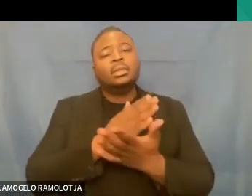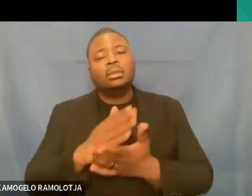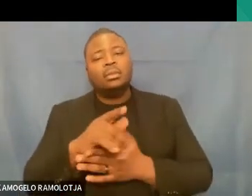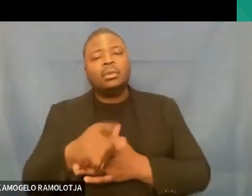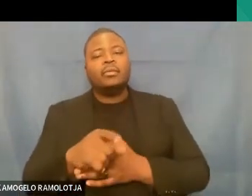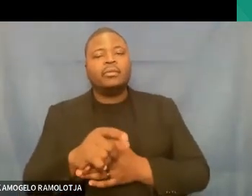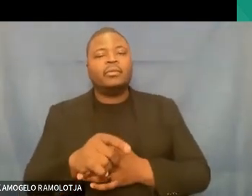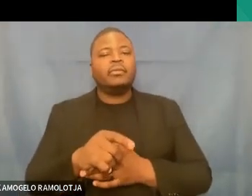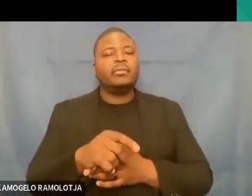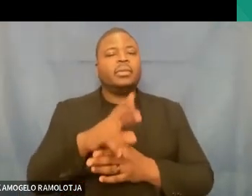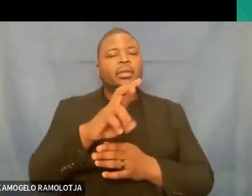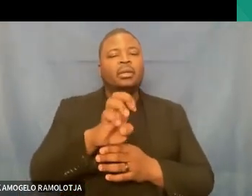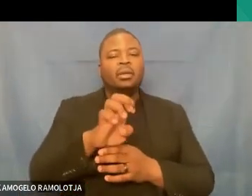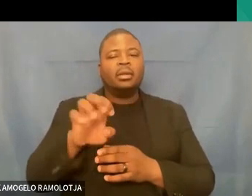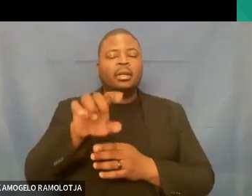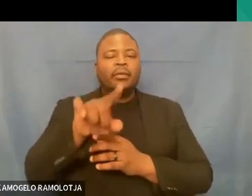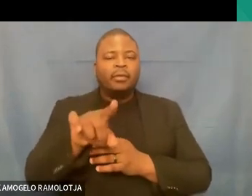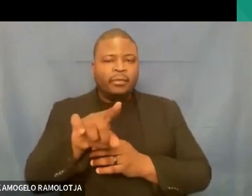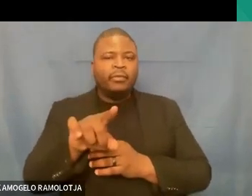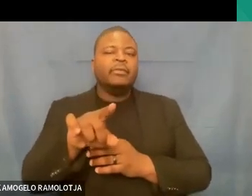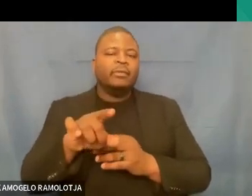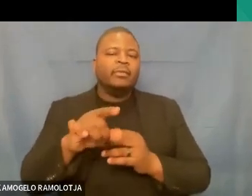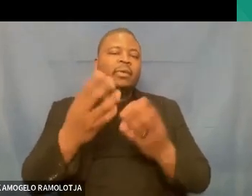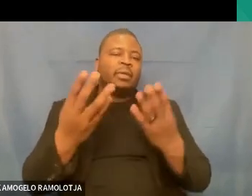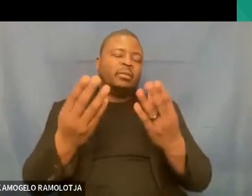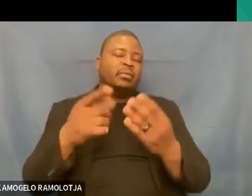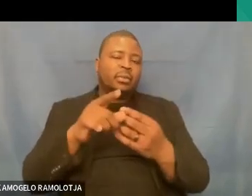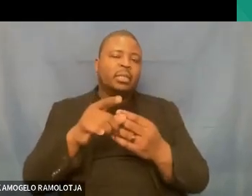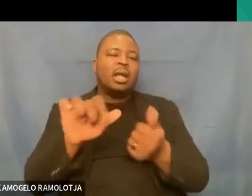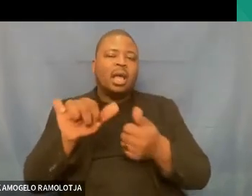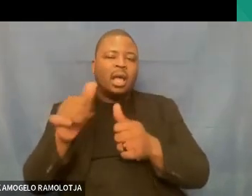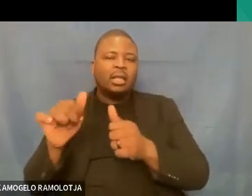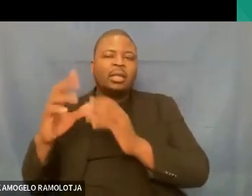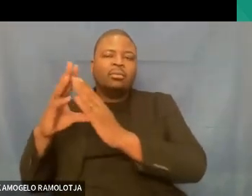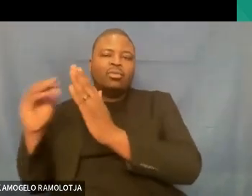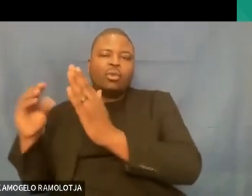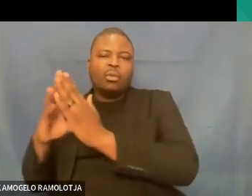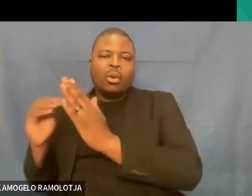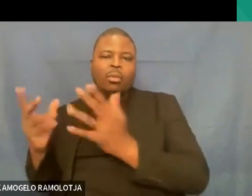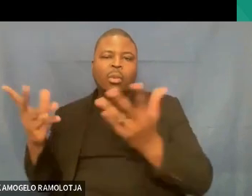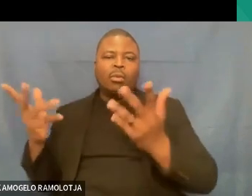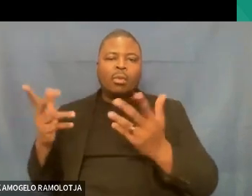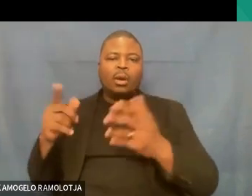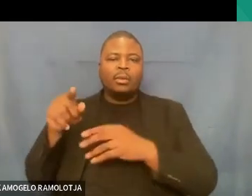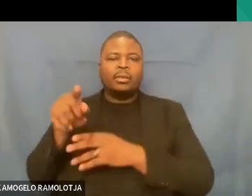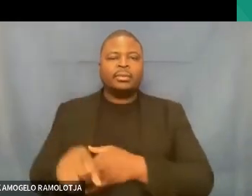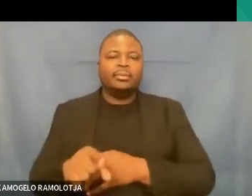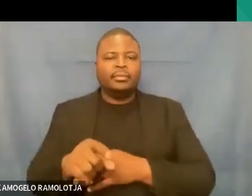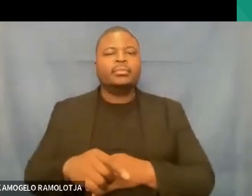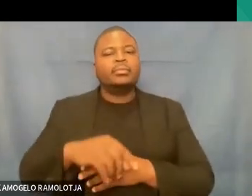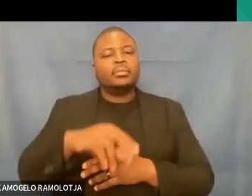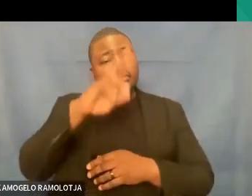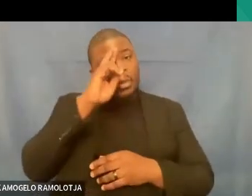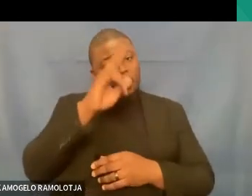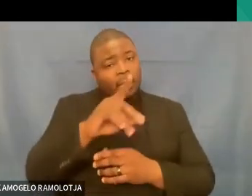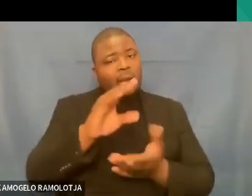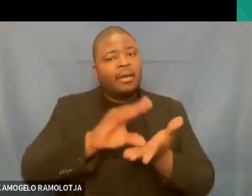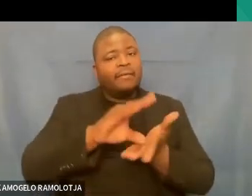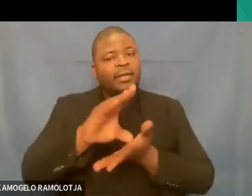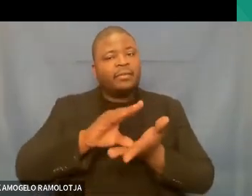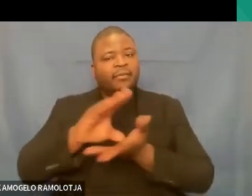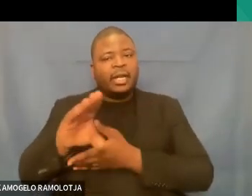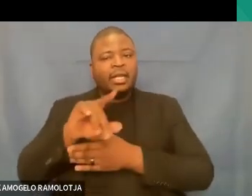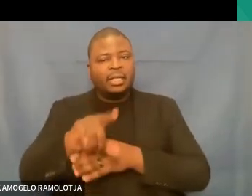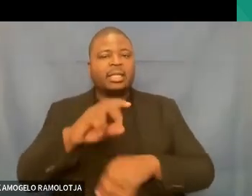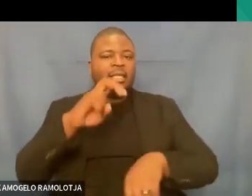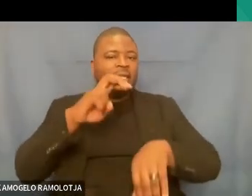but just to highlight that the national guidelines are still in development, and funding is needed for that